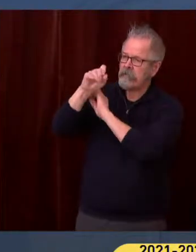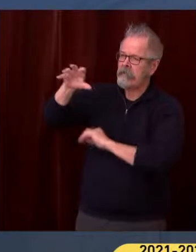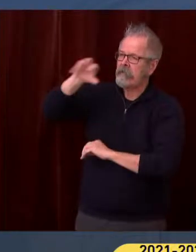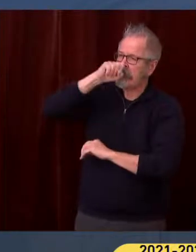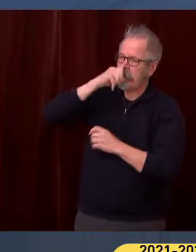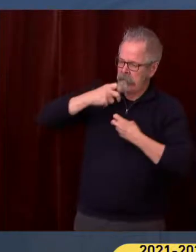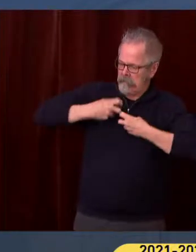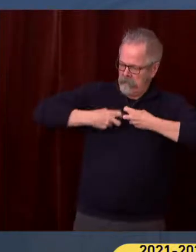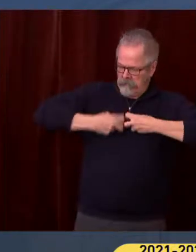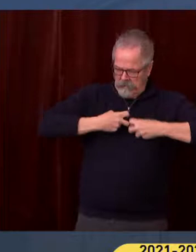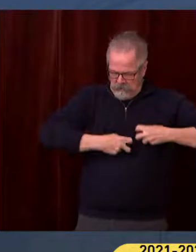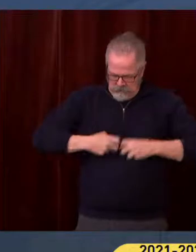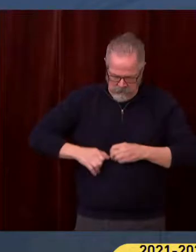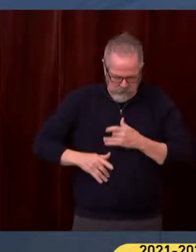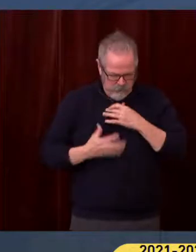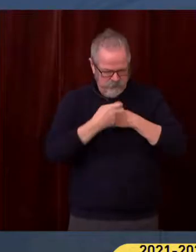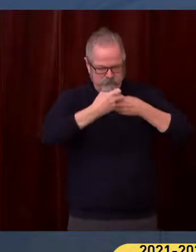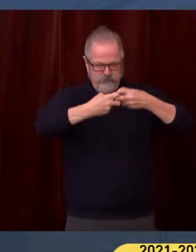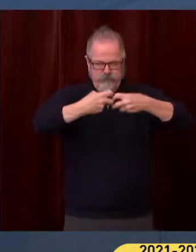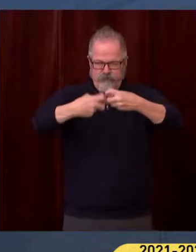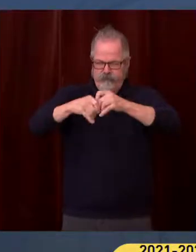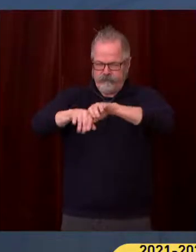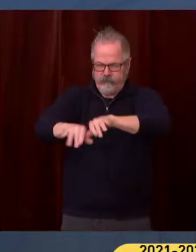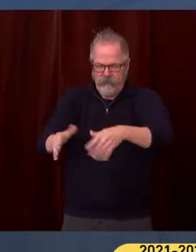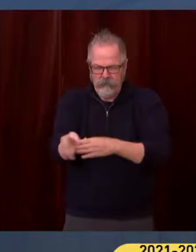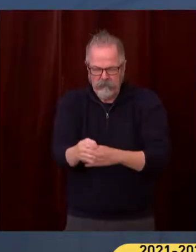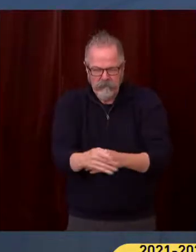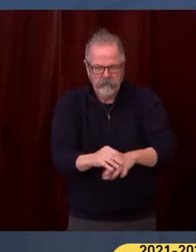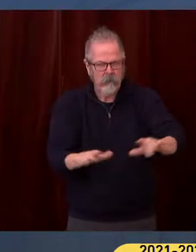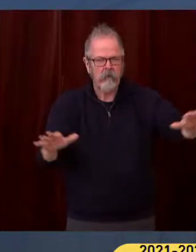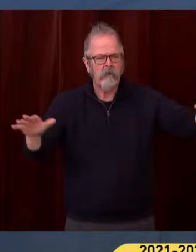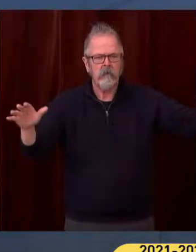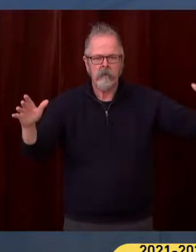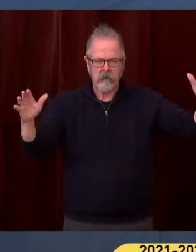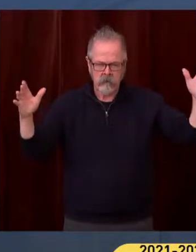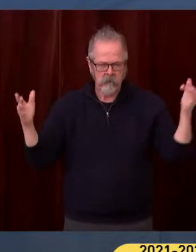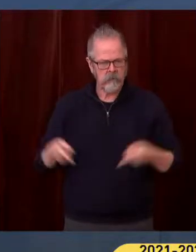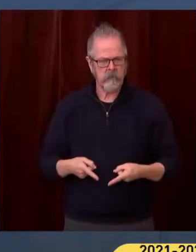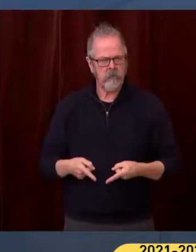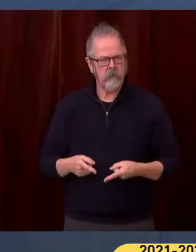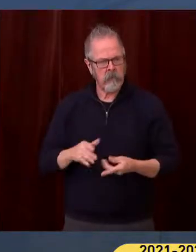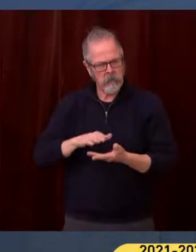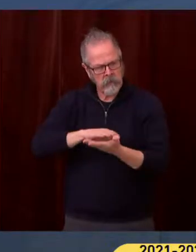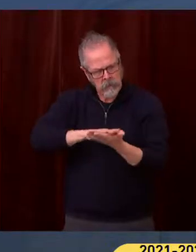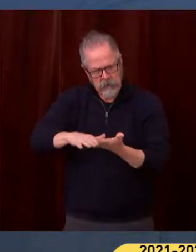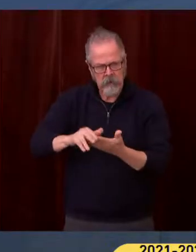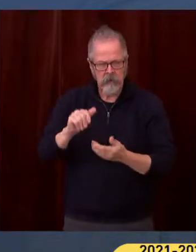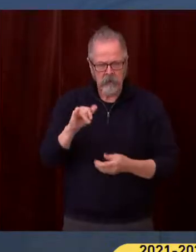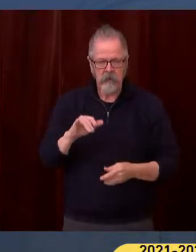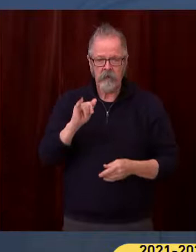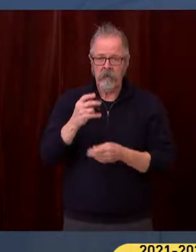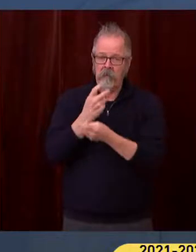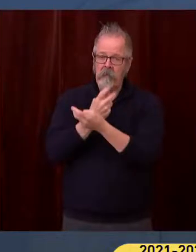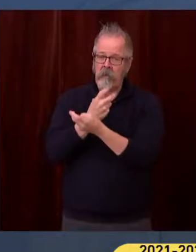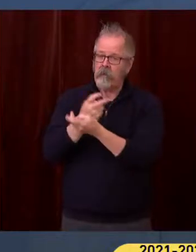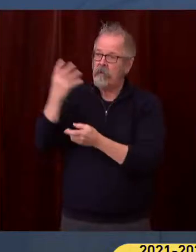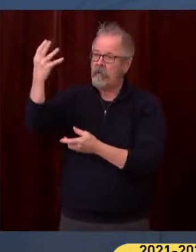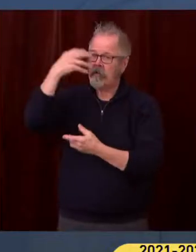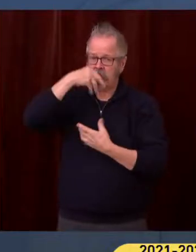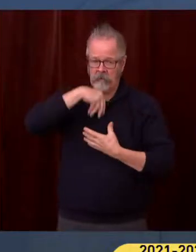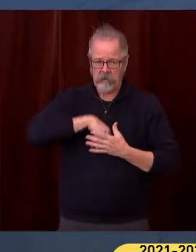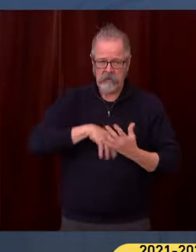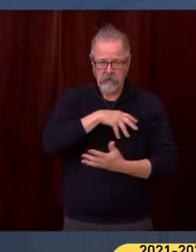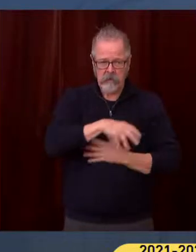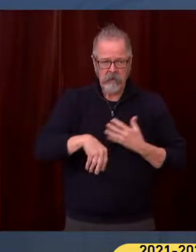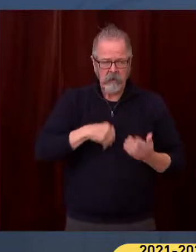that are produced from from things that we actually produce right here in Washington State. So we can improve the air quality in some of the